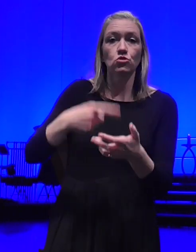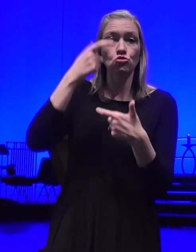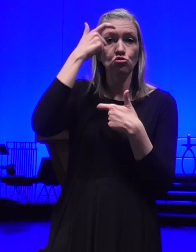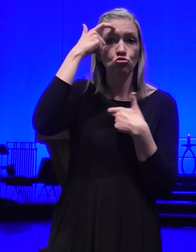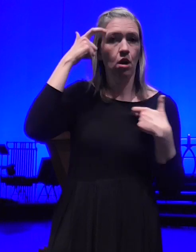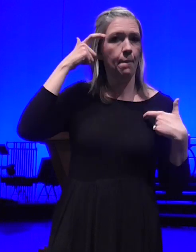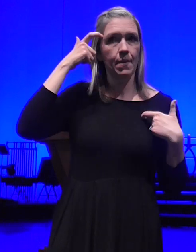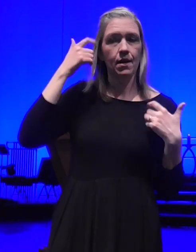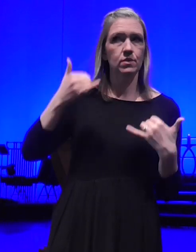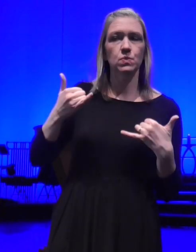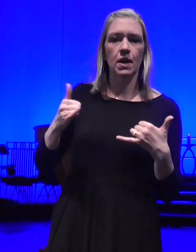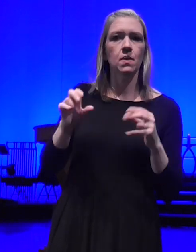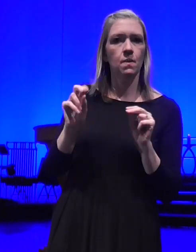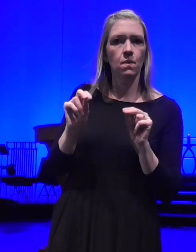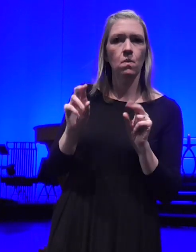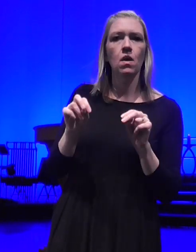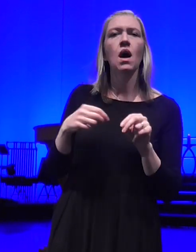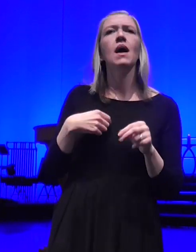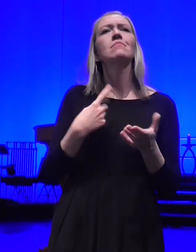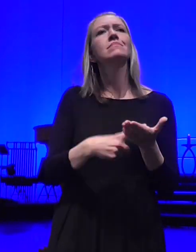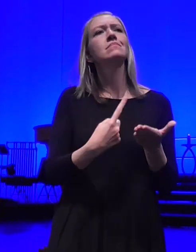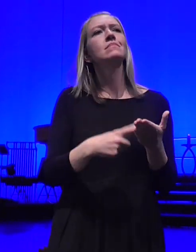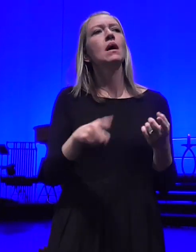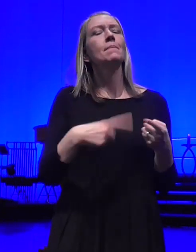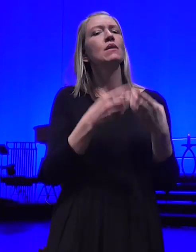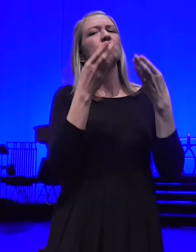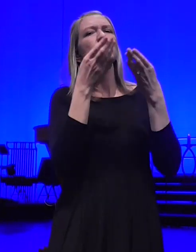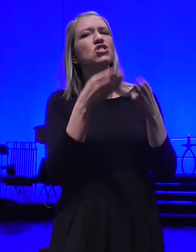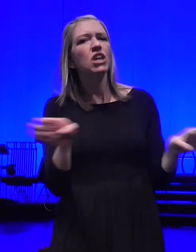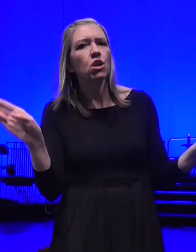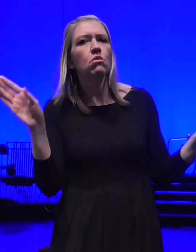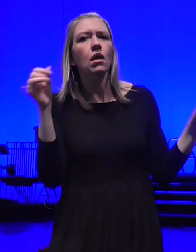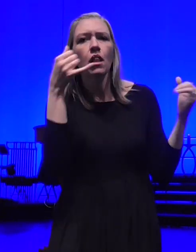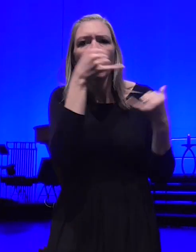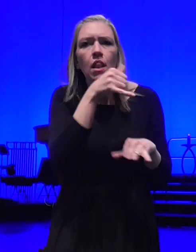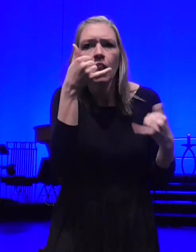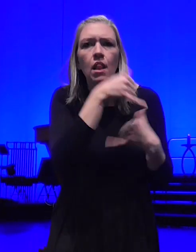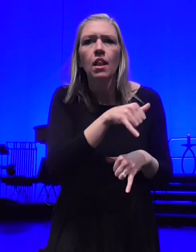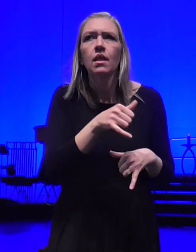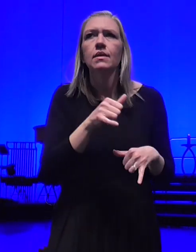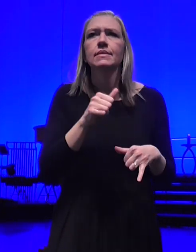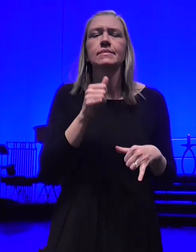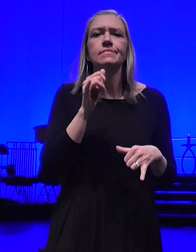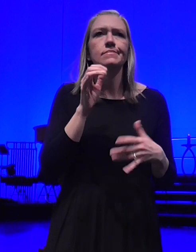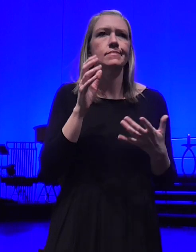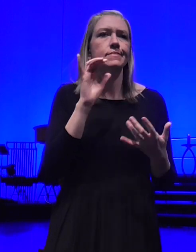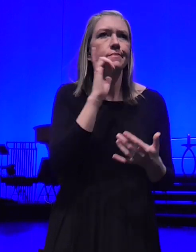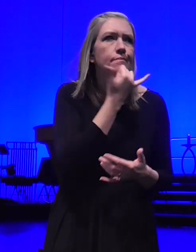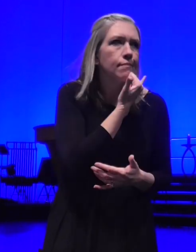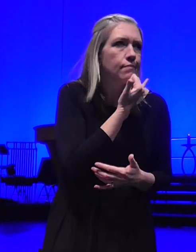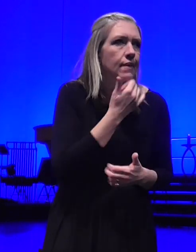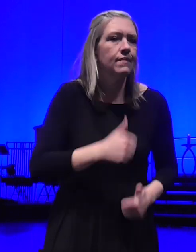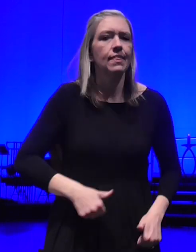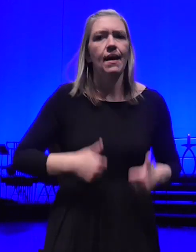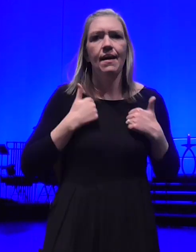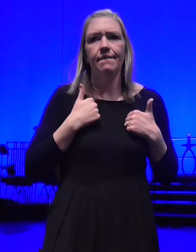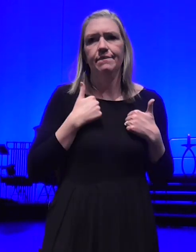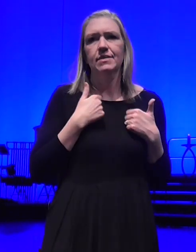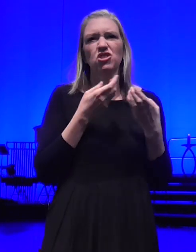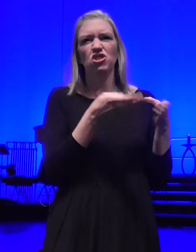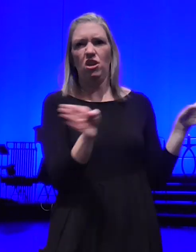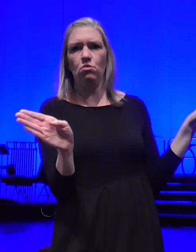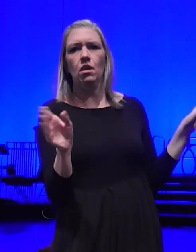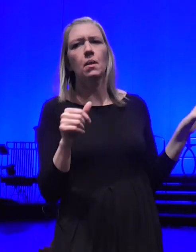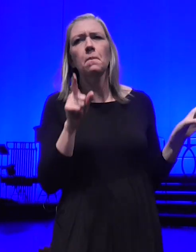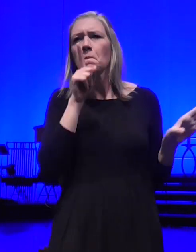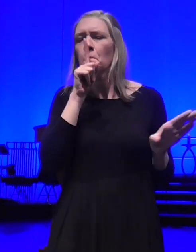the general absurdities of life that happen that we tend to carry around with us. So the first step